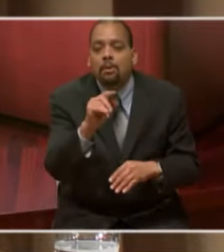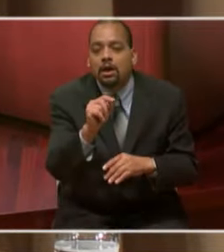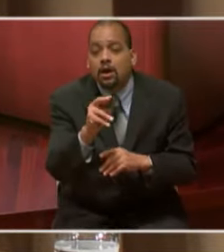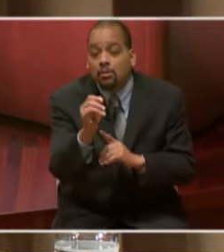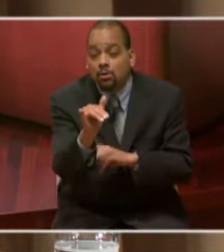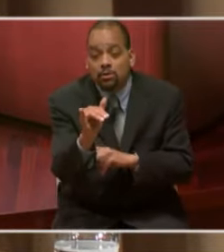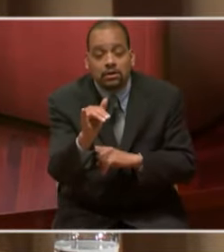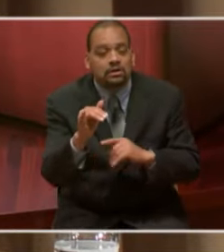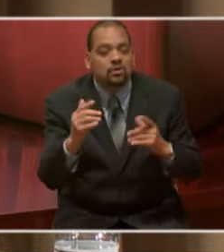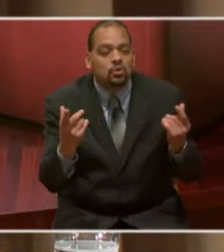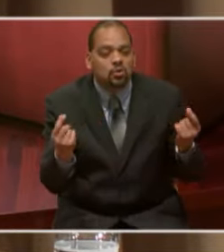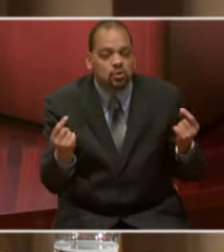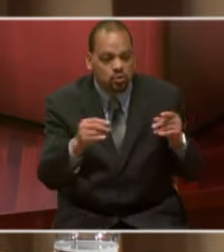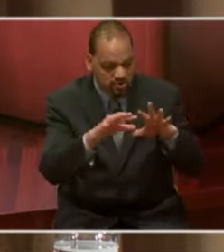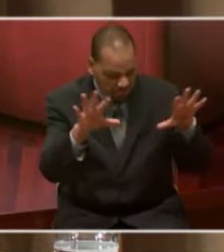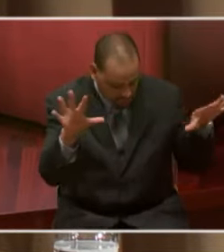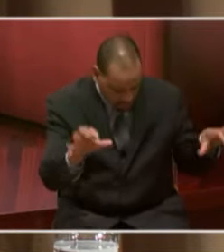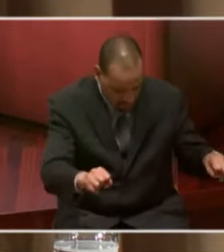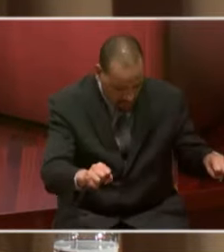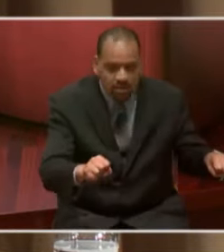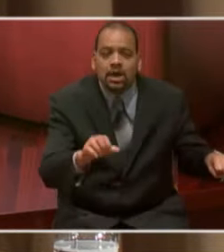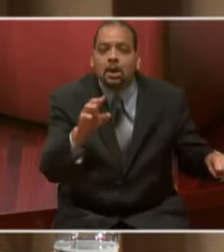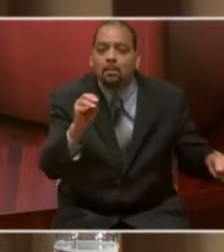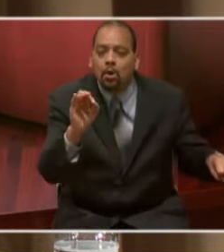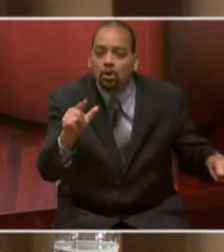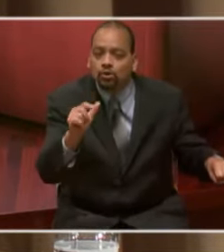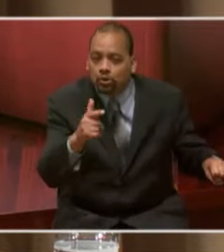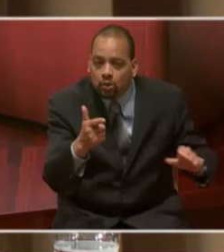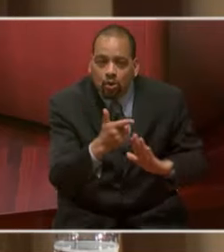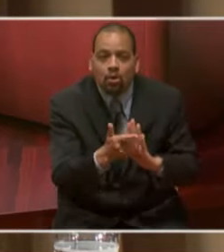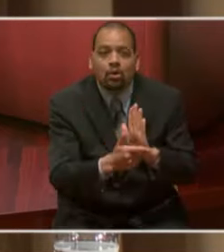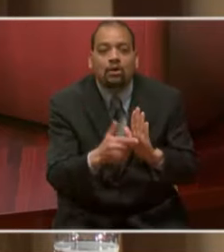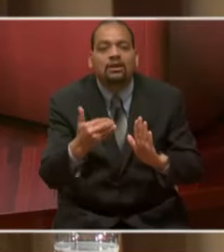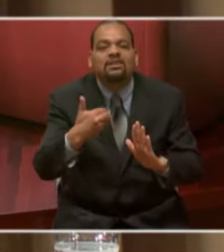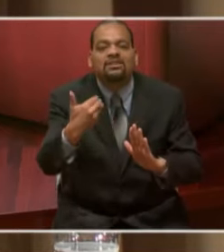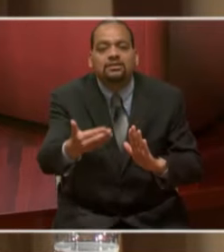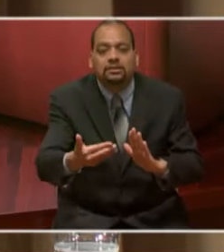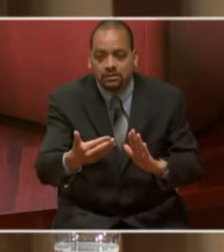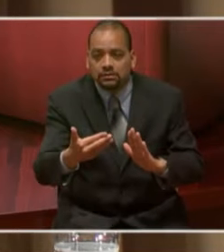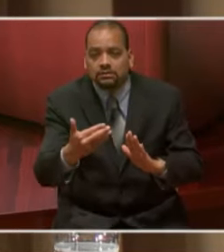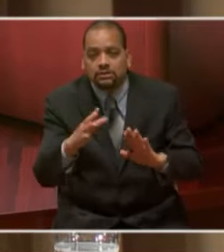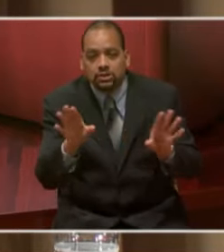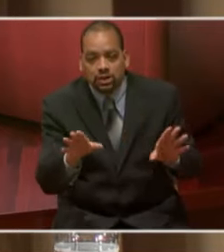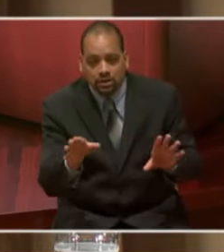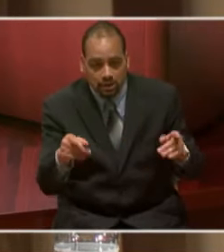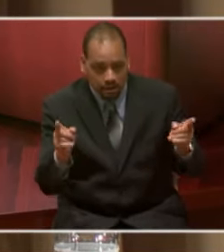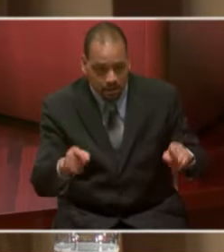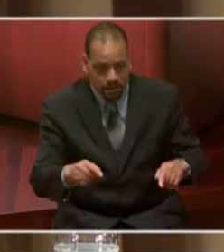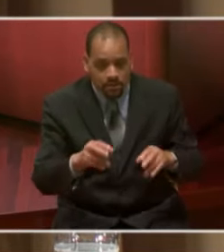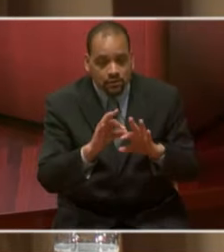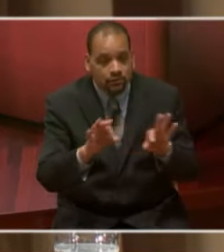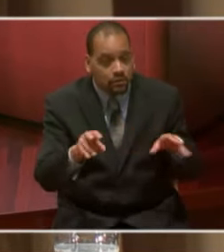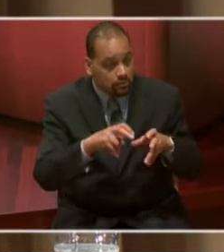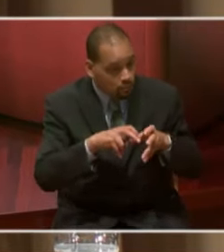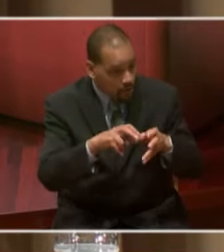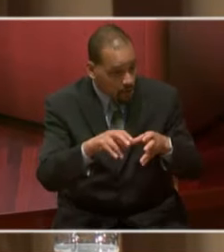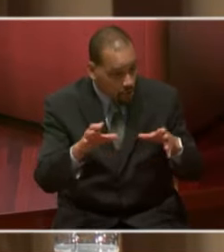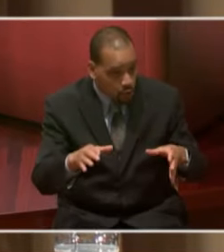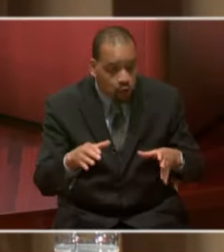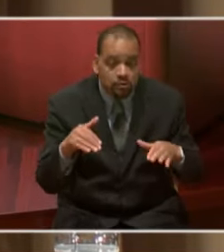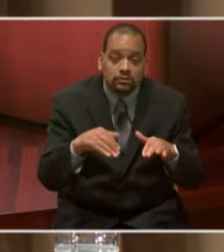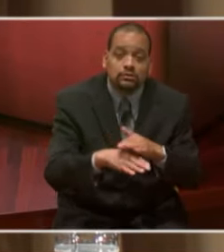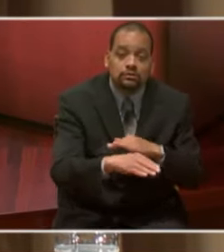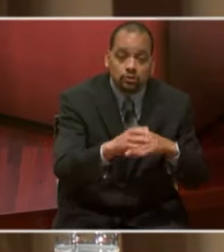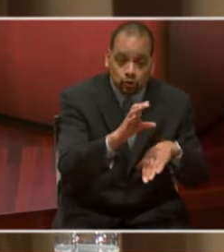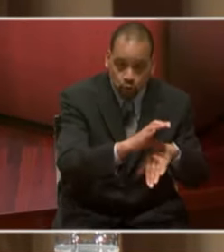see that the water hoses, the fire hoses, were so powerful. They picked people up and dropped them. They took bark